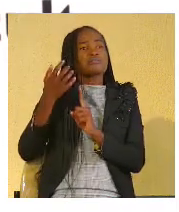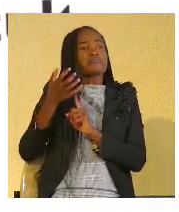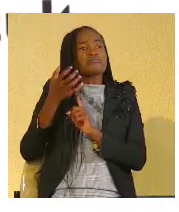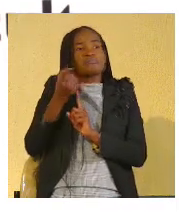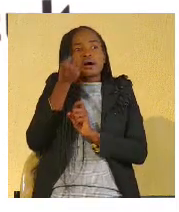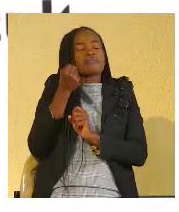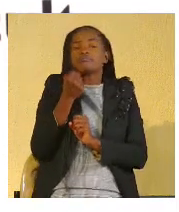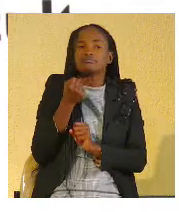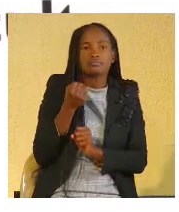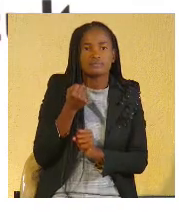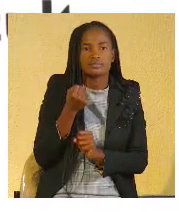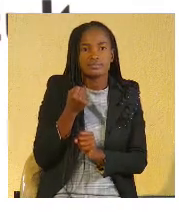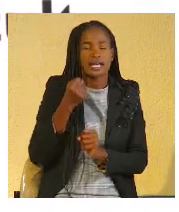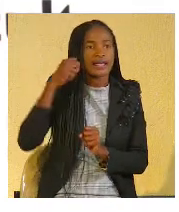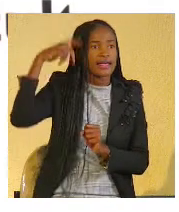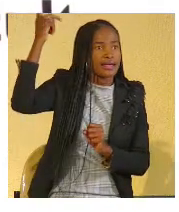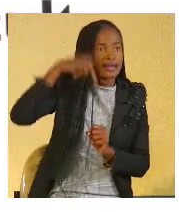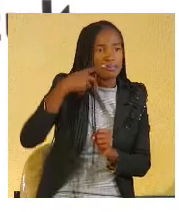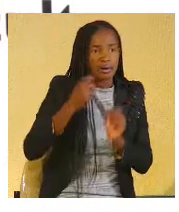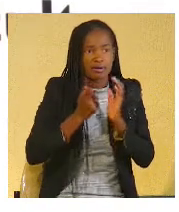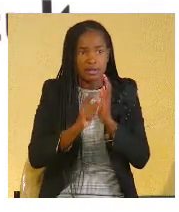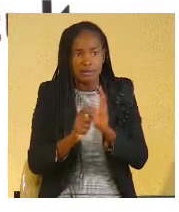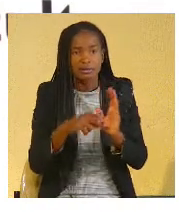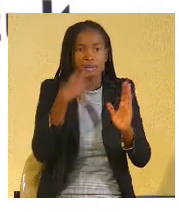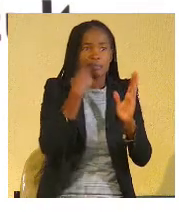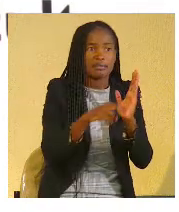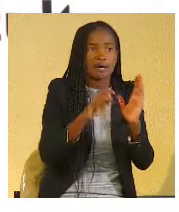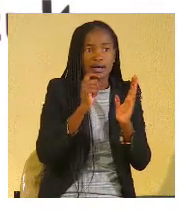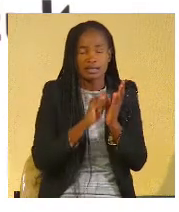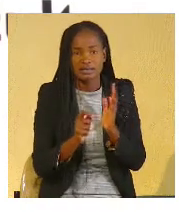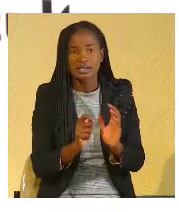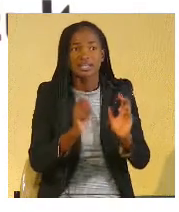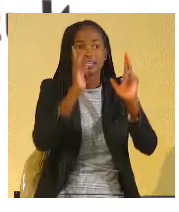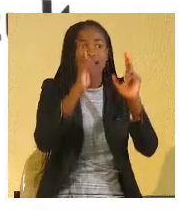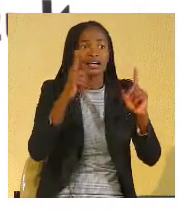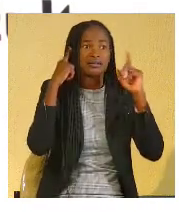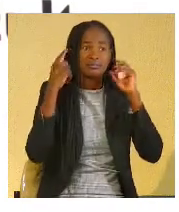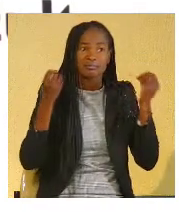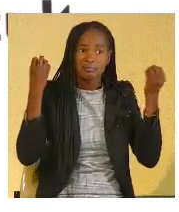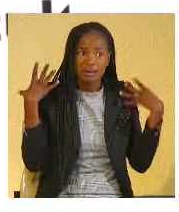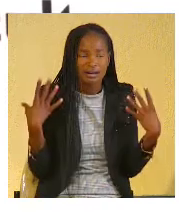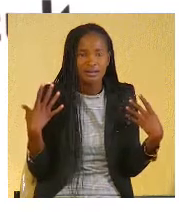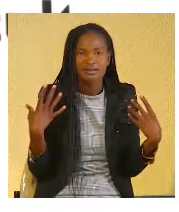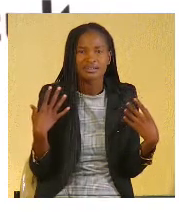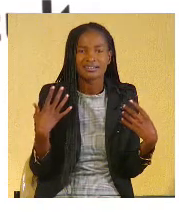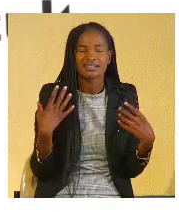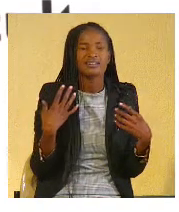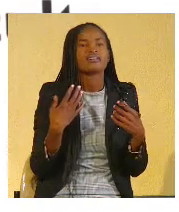place policies and regulations but the public is not complying, we are not going to be